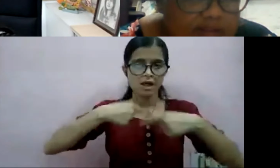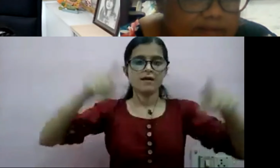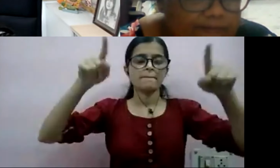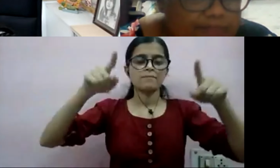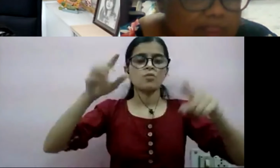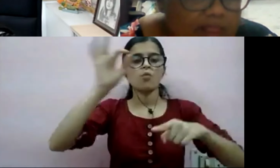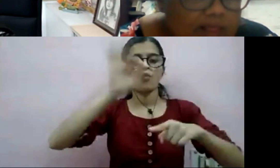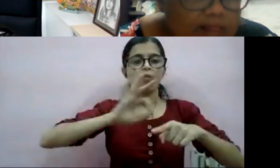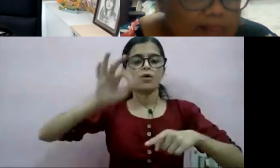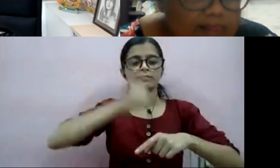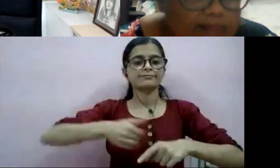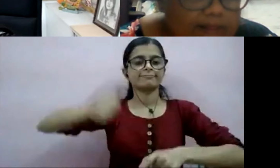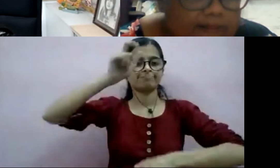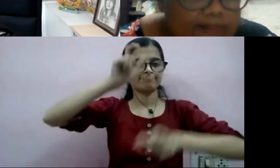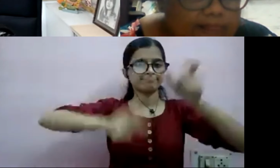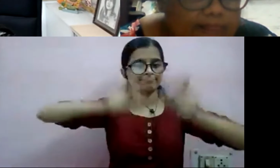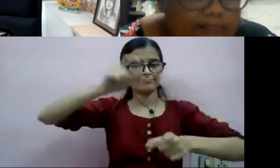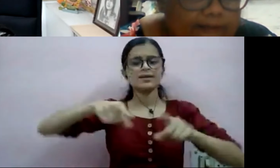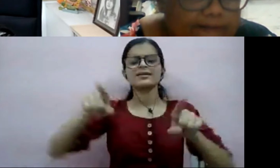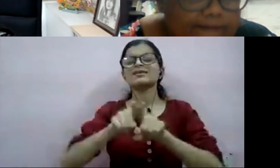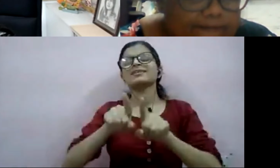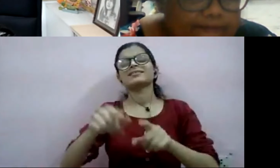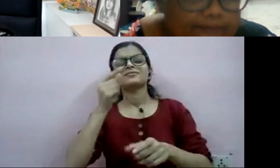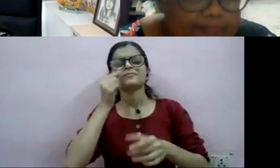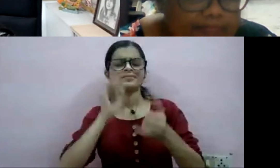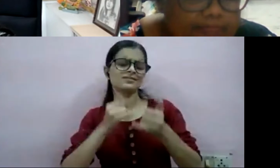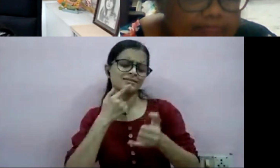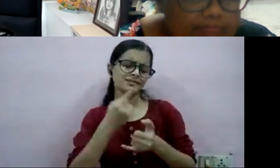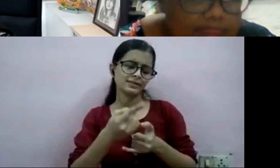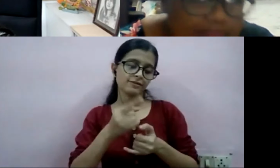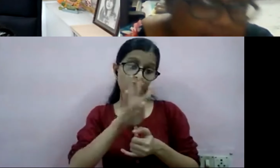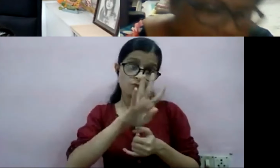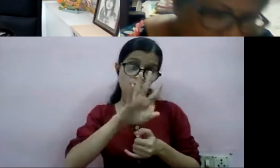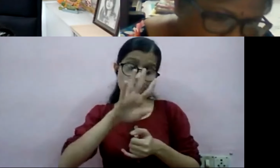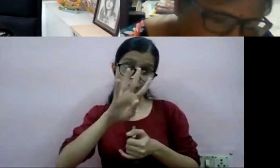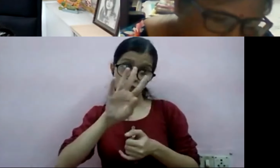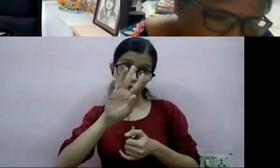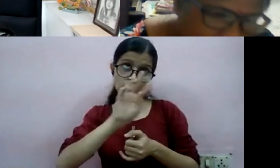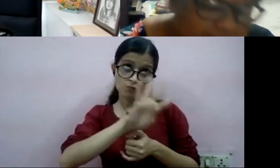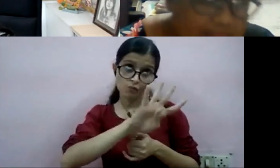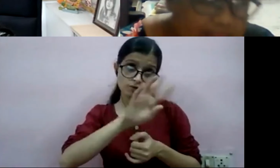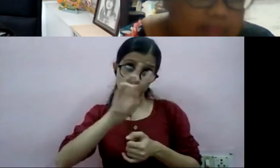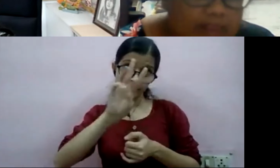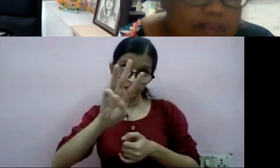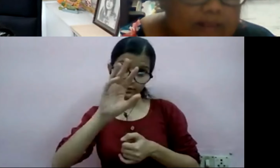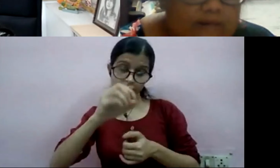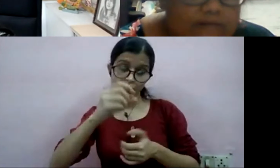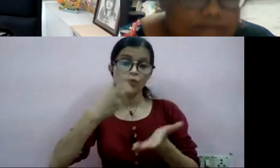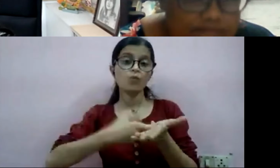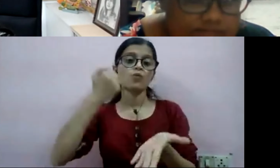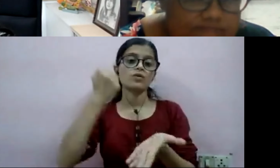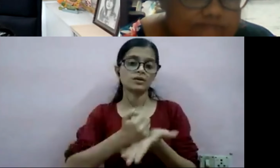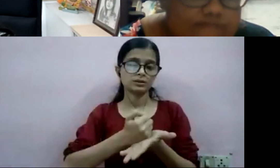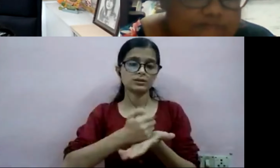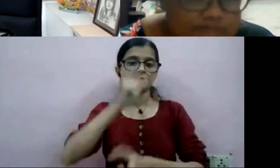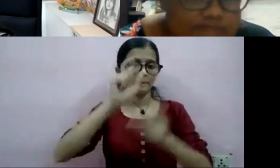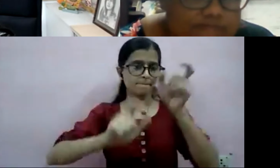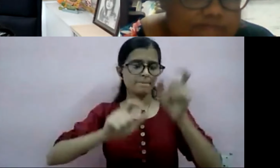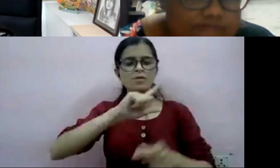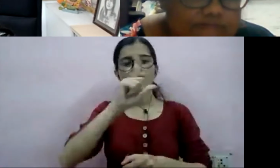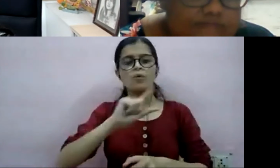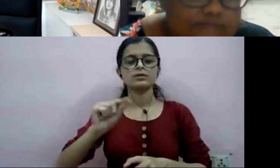organizers. The problem is that we had 430 registrations, and WhatsApp group